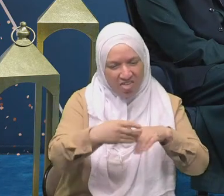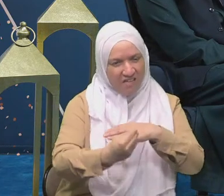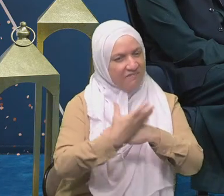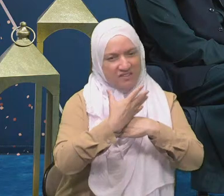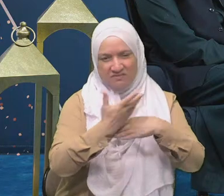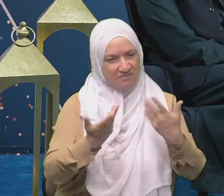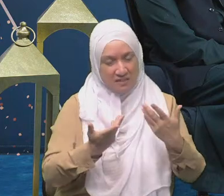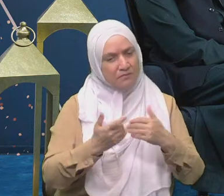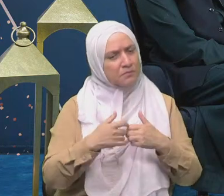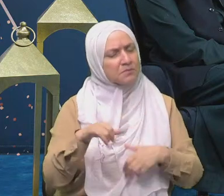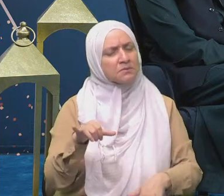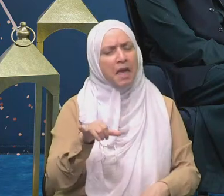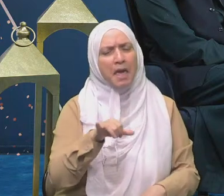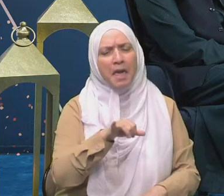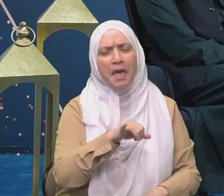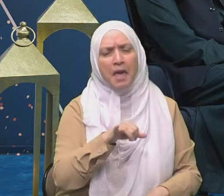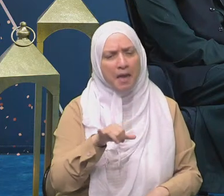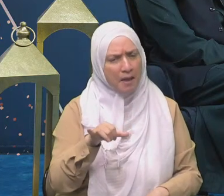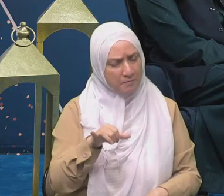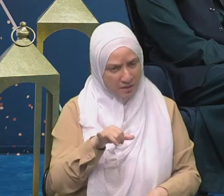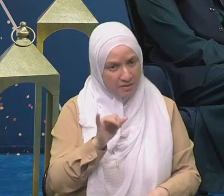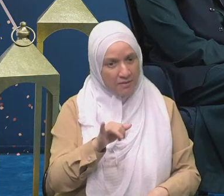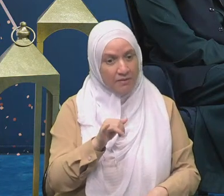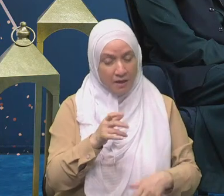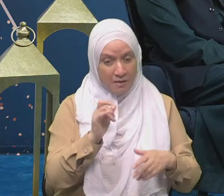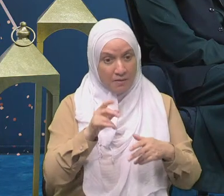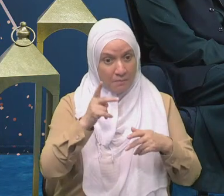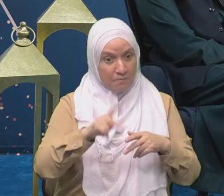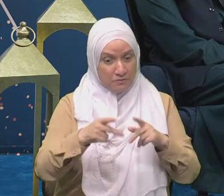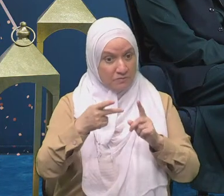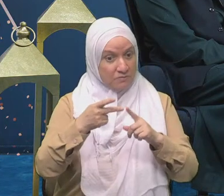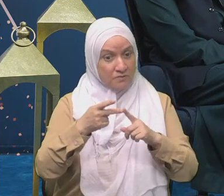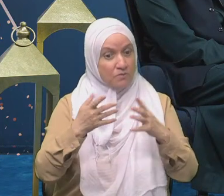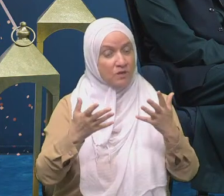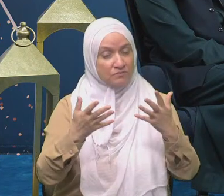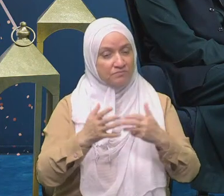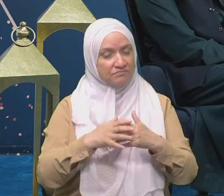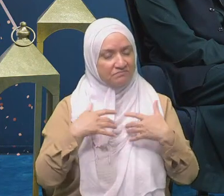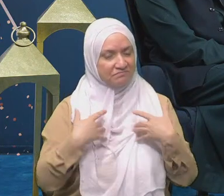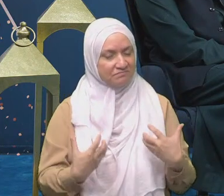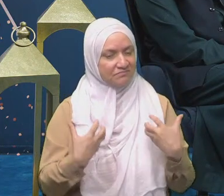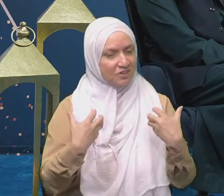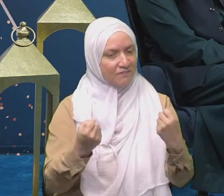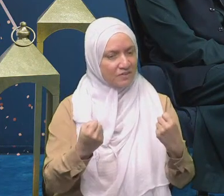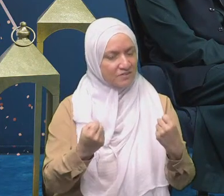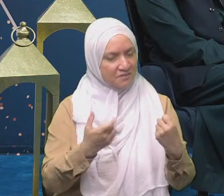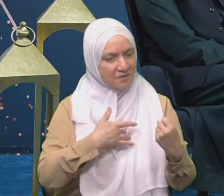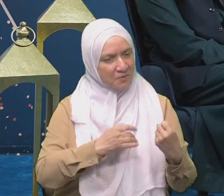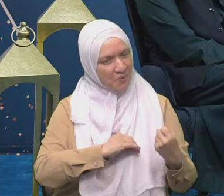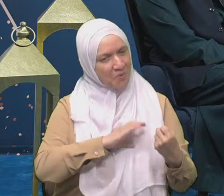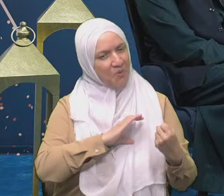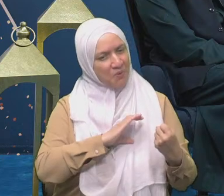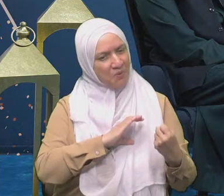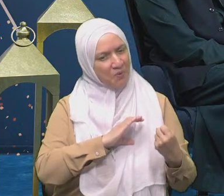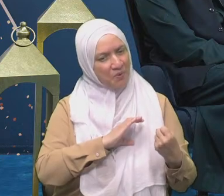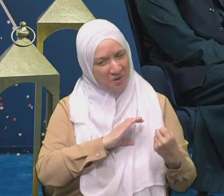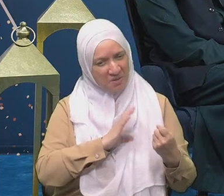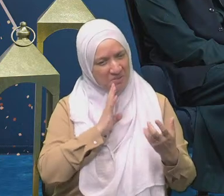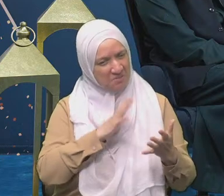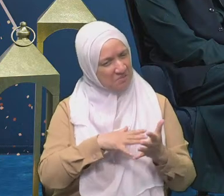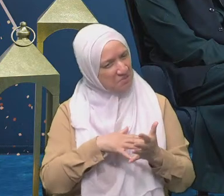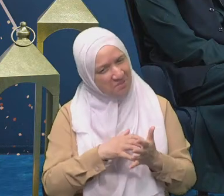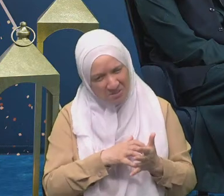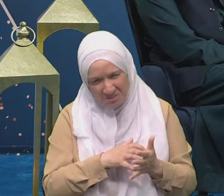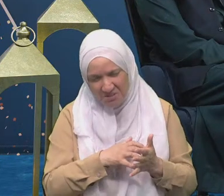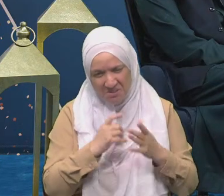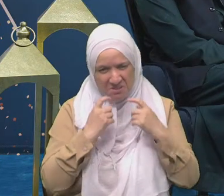well too, because I'm too messed up, so there's no way I can be righteous, so therefore, But he said, there's a lot of excuses people they throw out